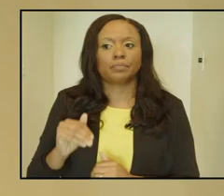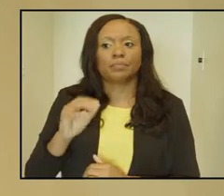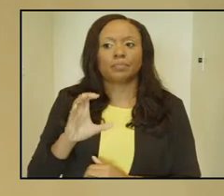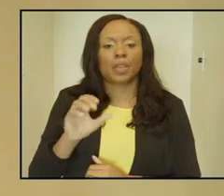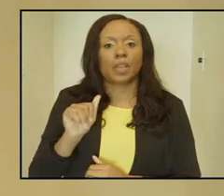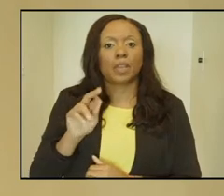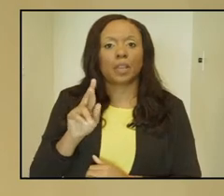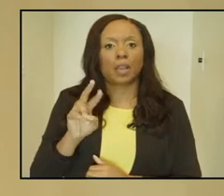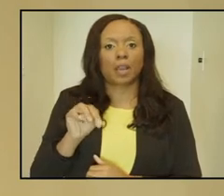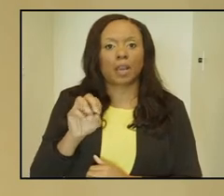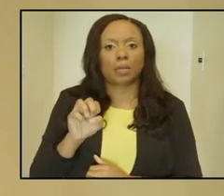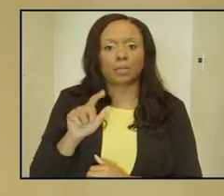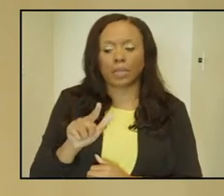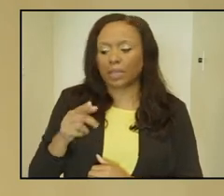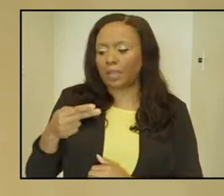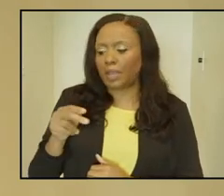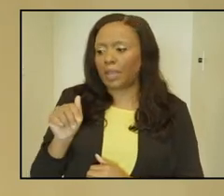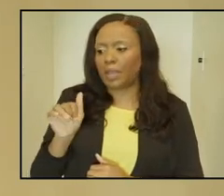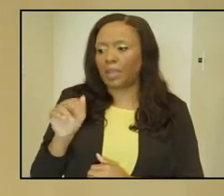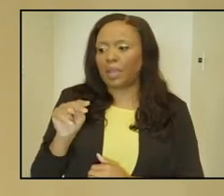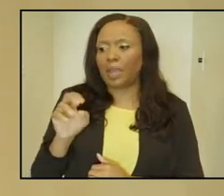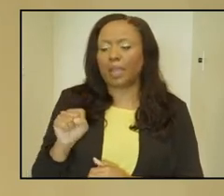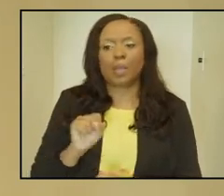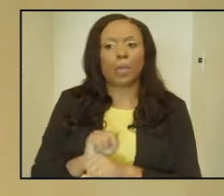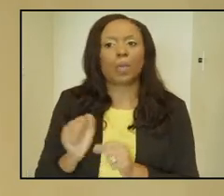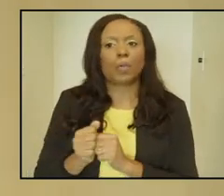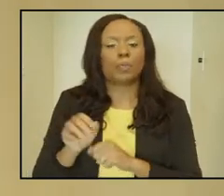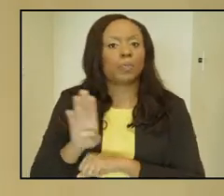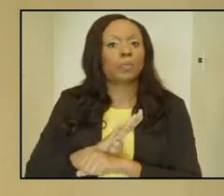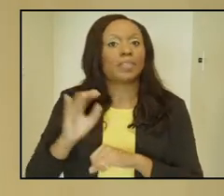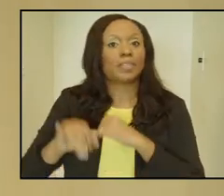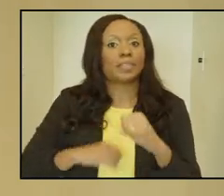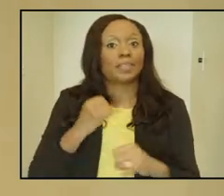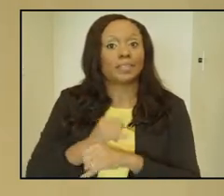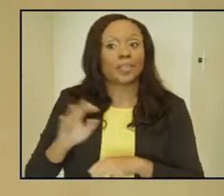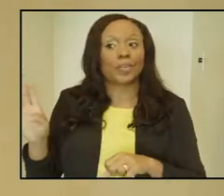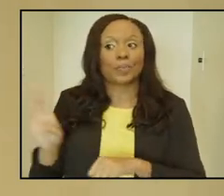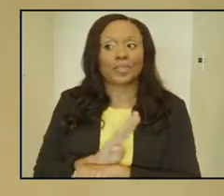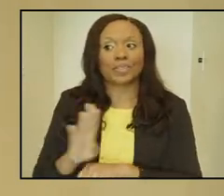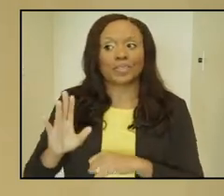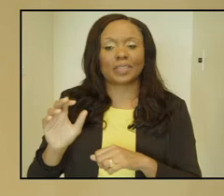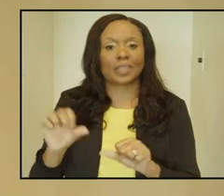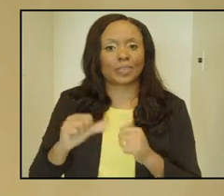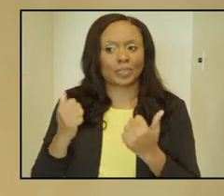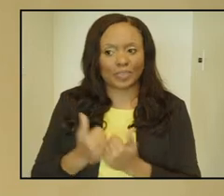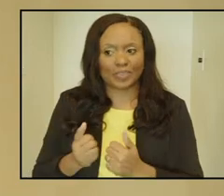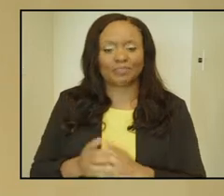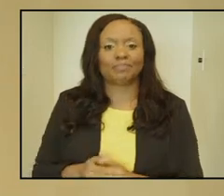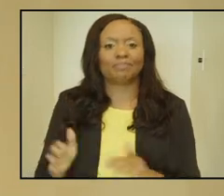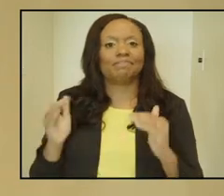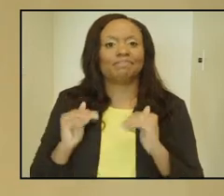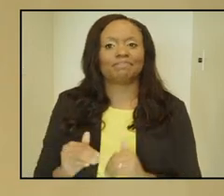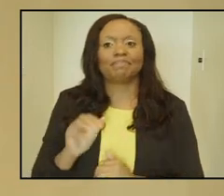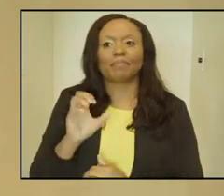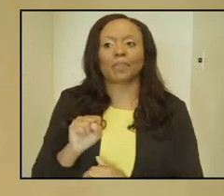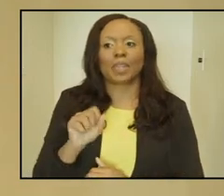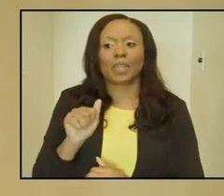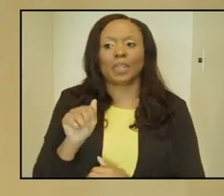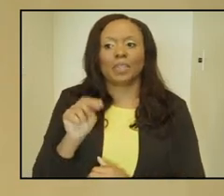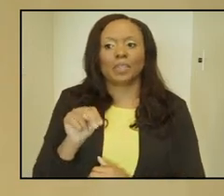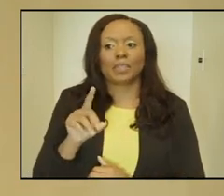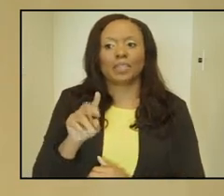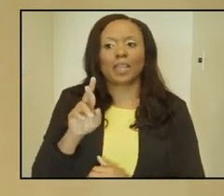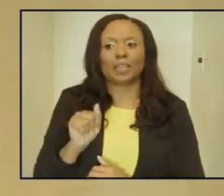Executive Director of the Barbados International Business Association, Ms. Sandra Payne,